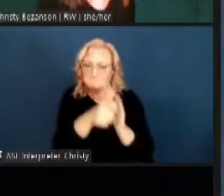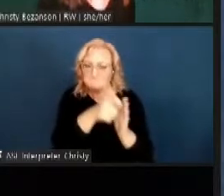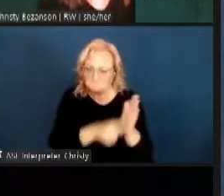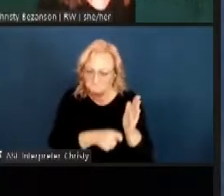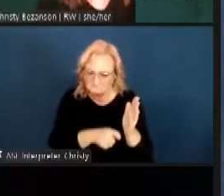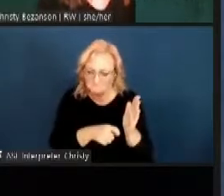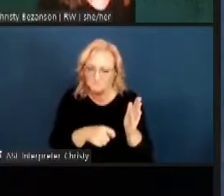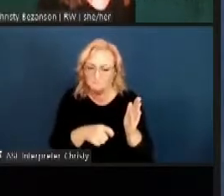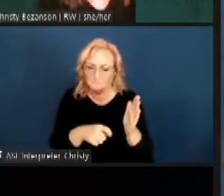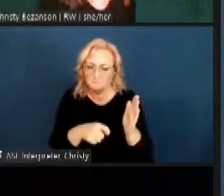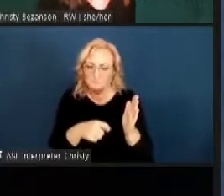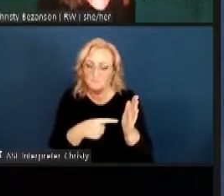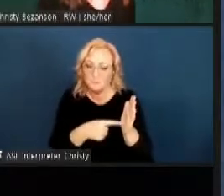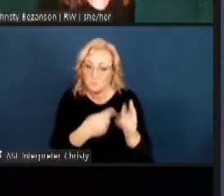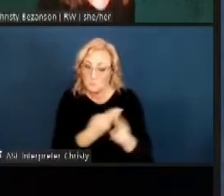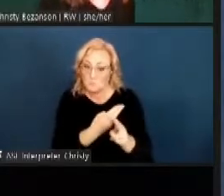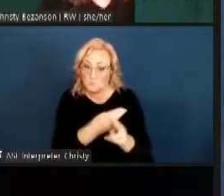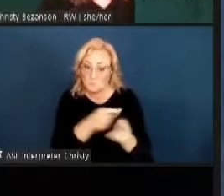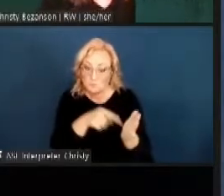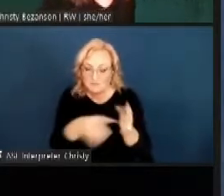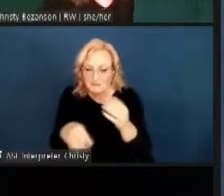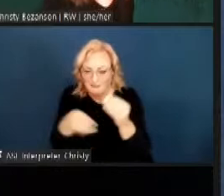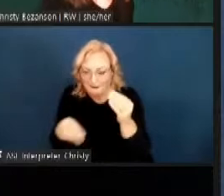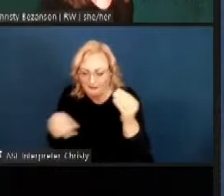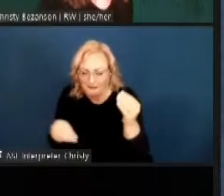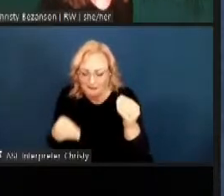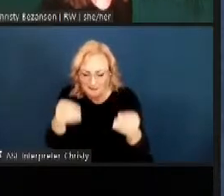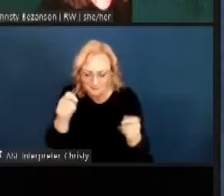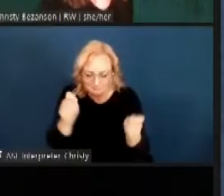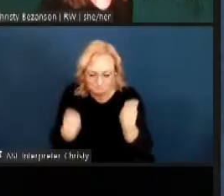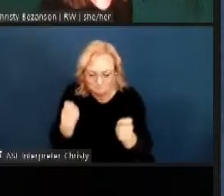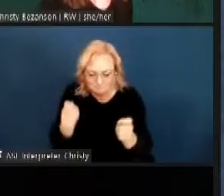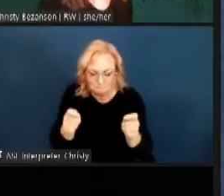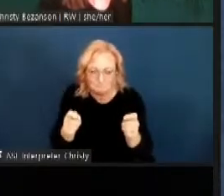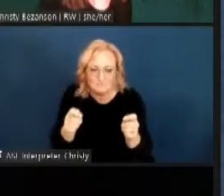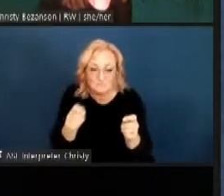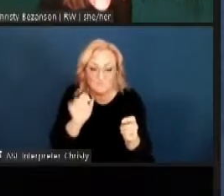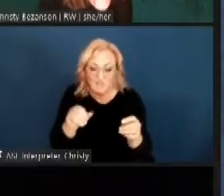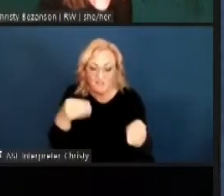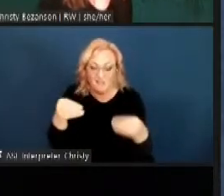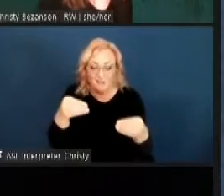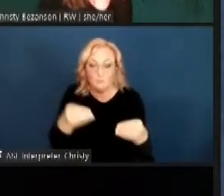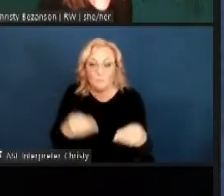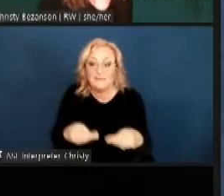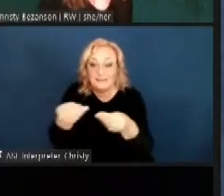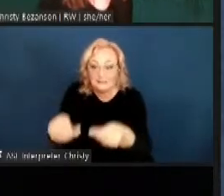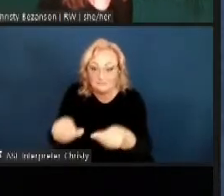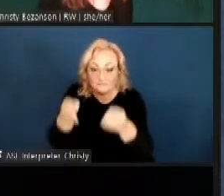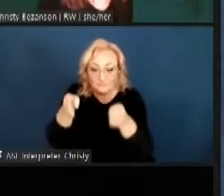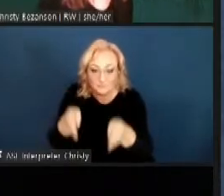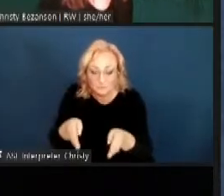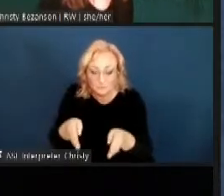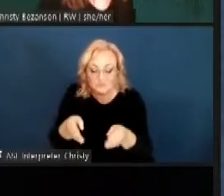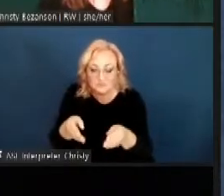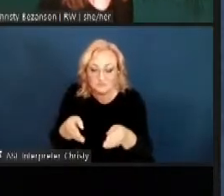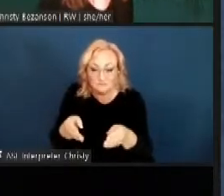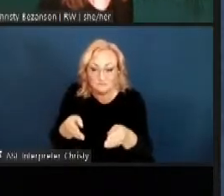And so we want to take that and build upon that. And so it would really be something that we give to individuals, to give